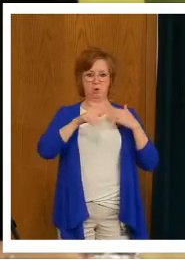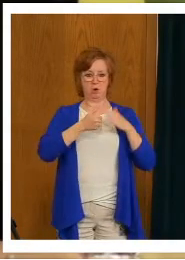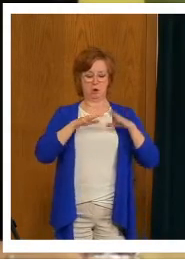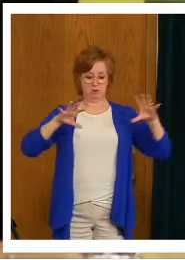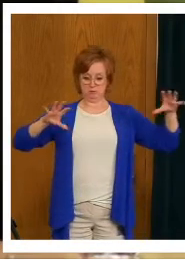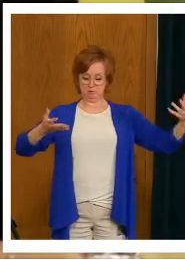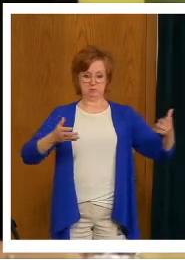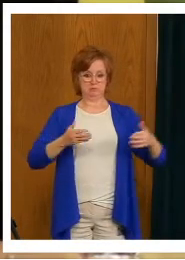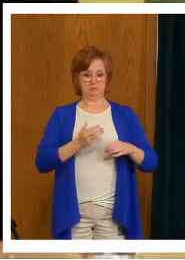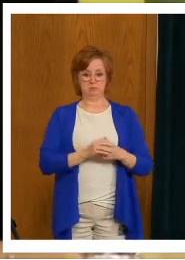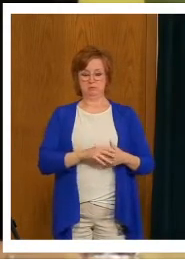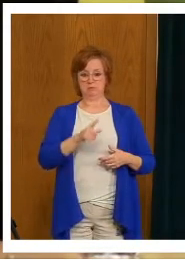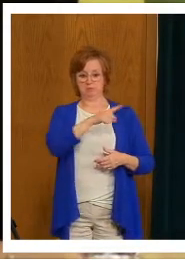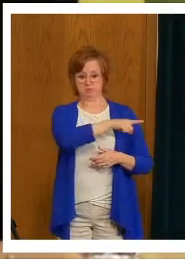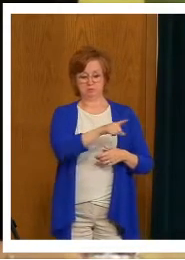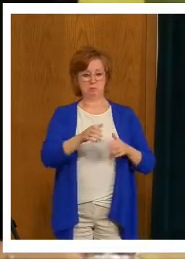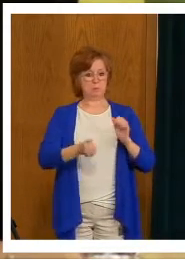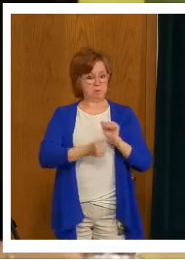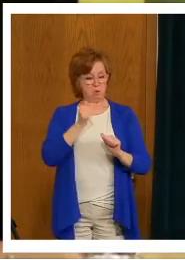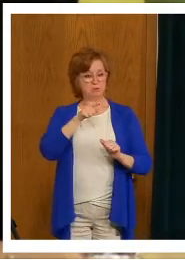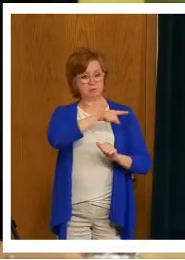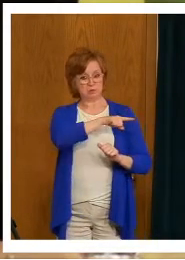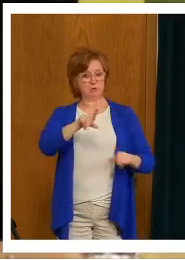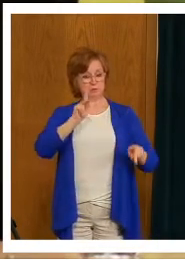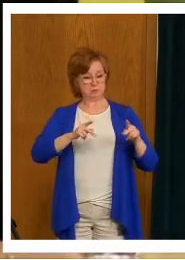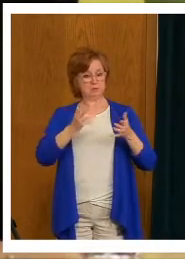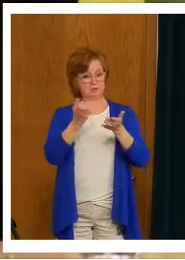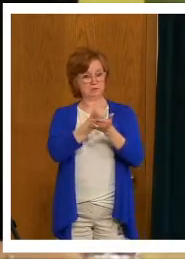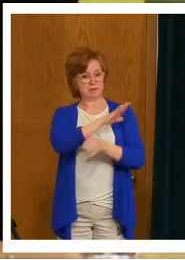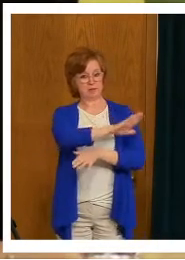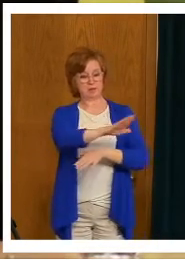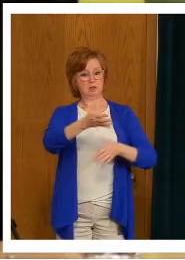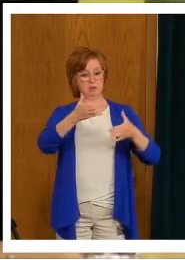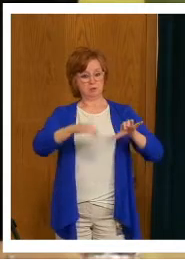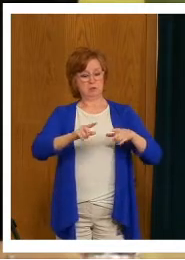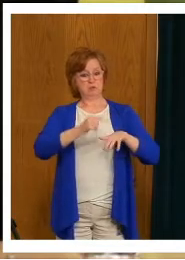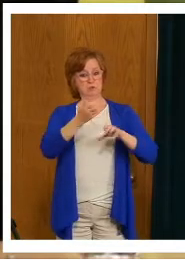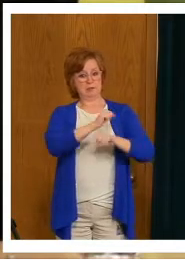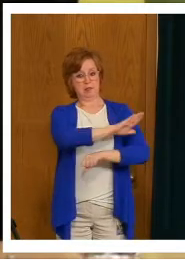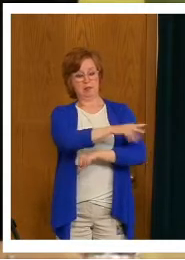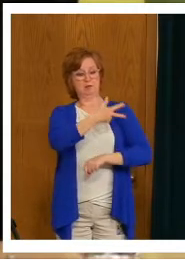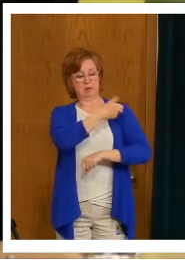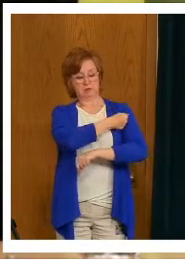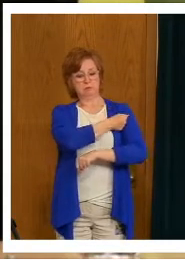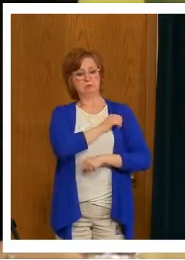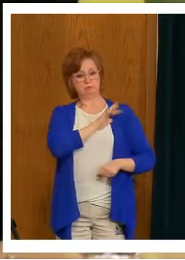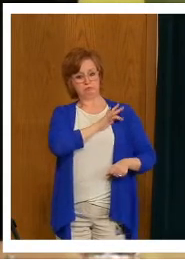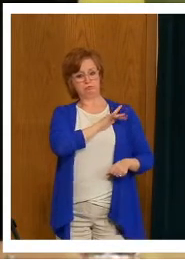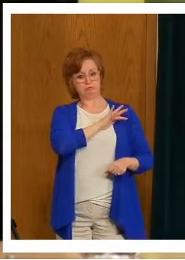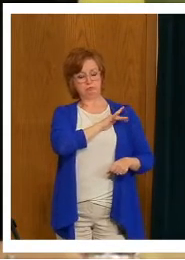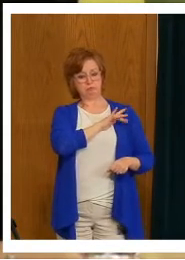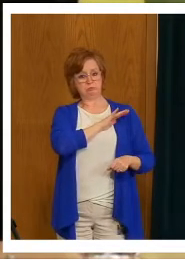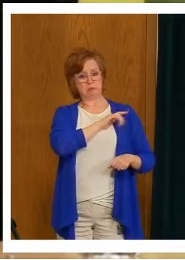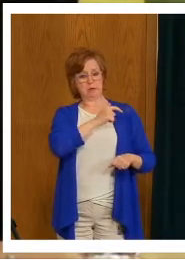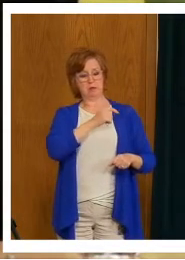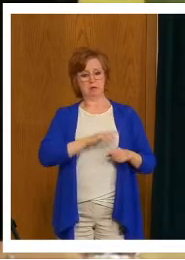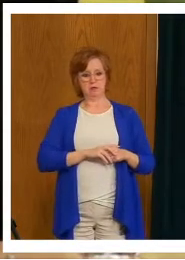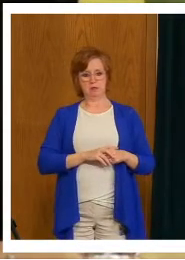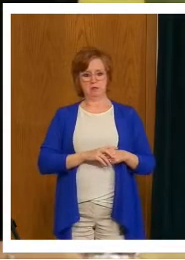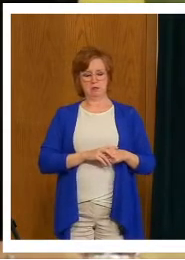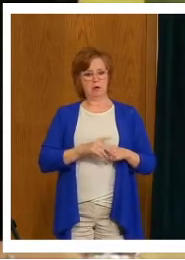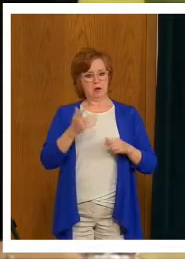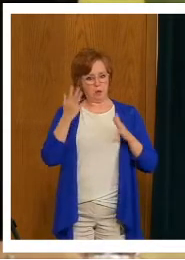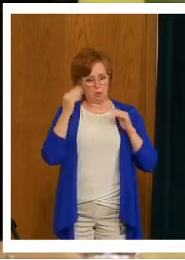and the majority going out and taking their opportunity to receive a vaccine. And we hope that continues right down through the age groups.